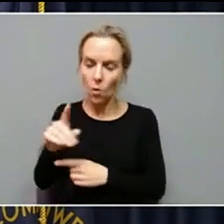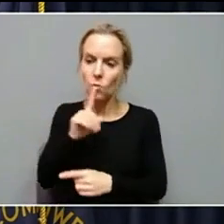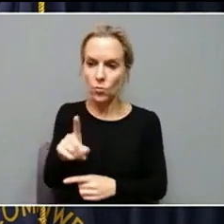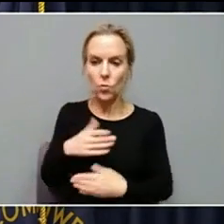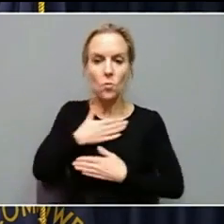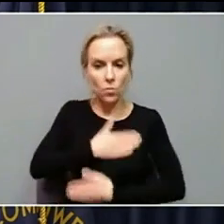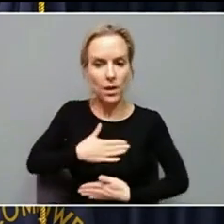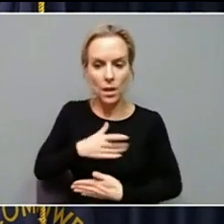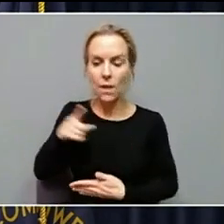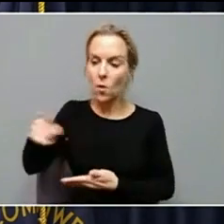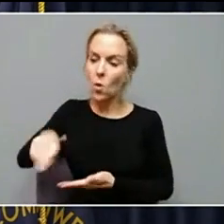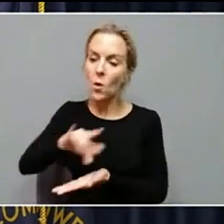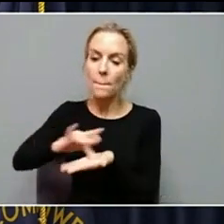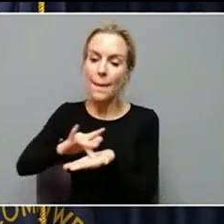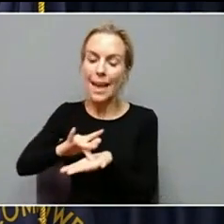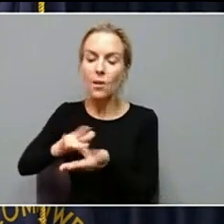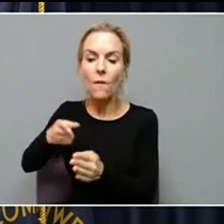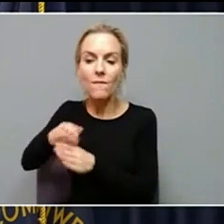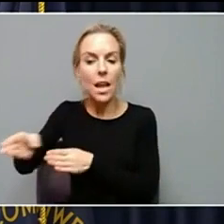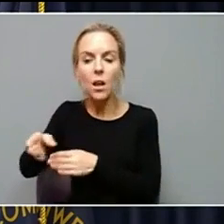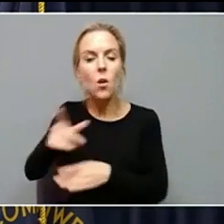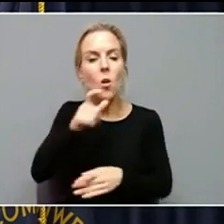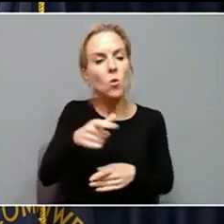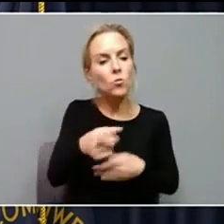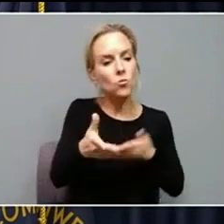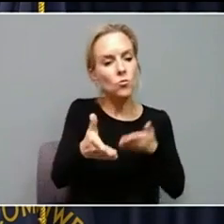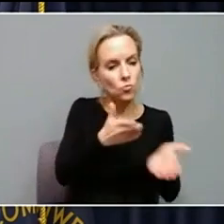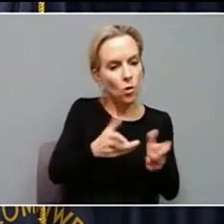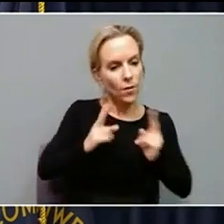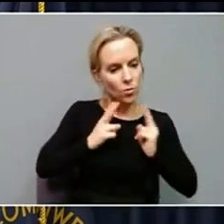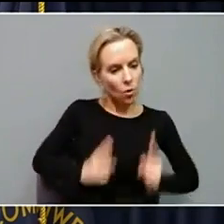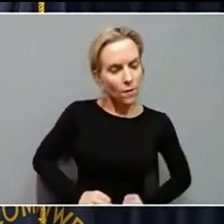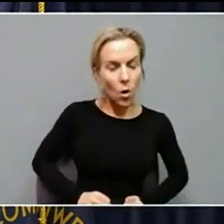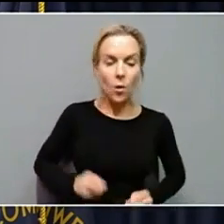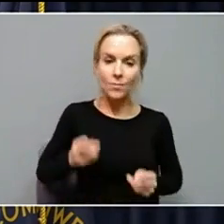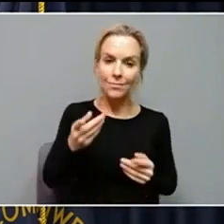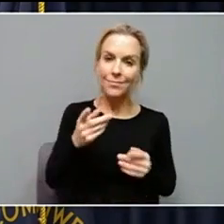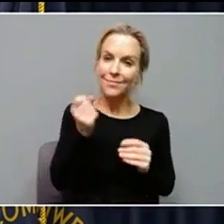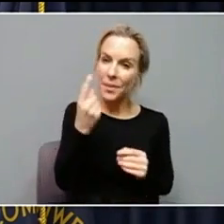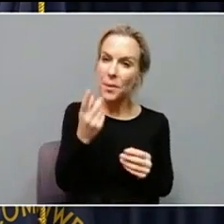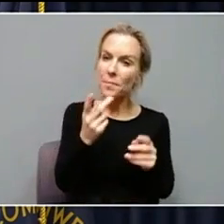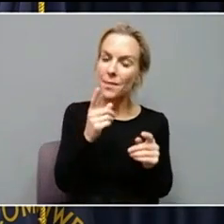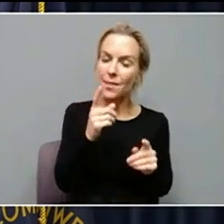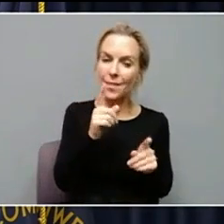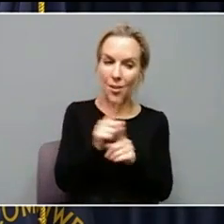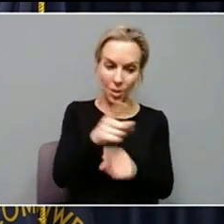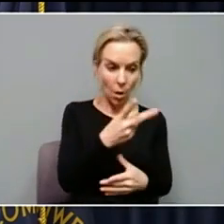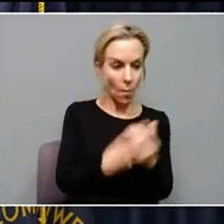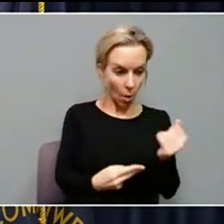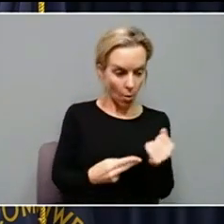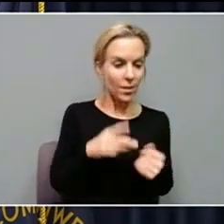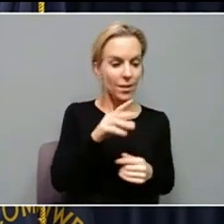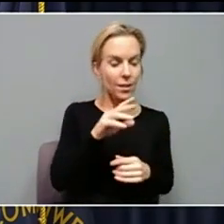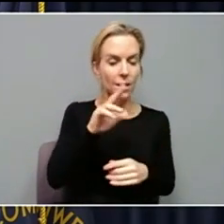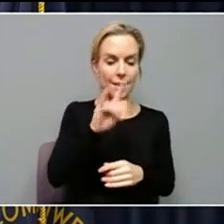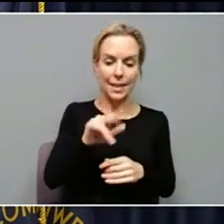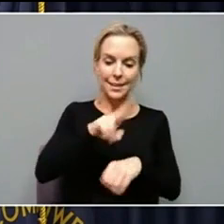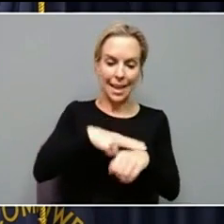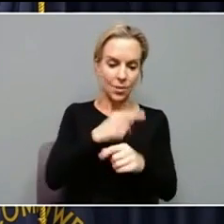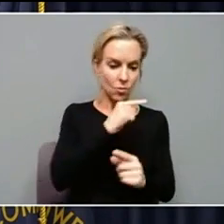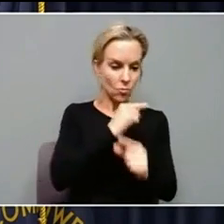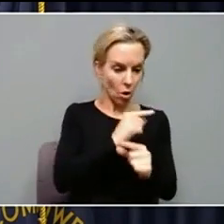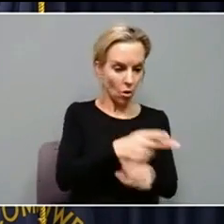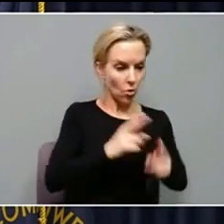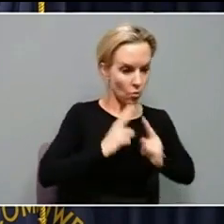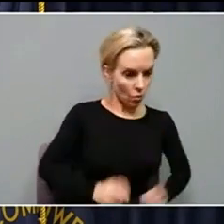field, but also those that serve in uniform. And many of them also serve in the medical field. With as much as we've asked